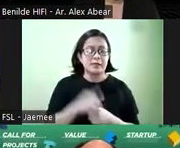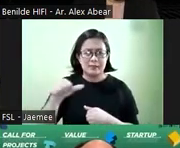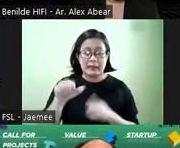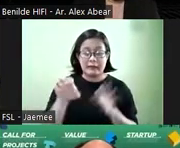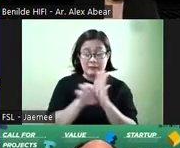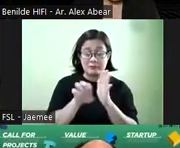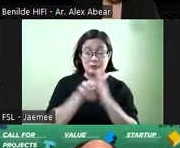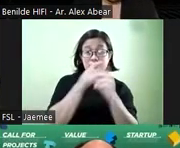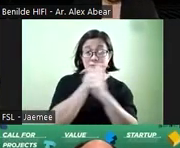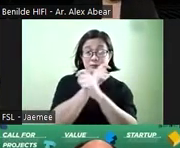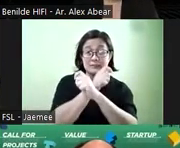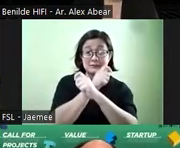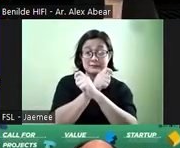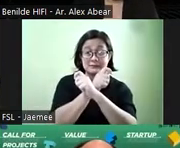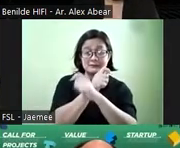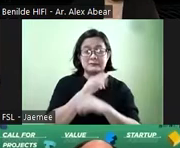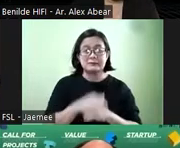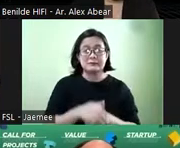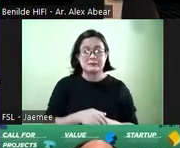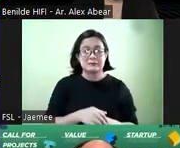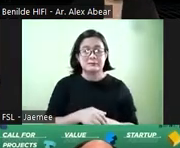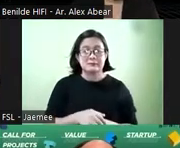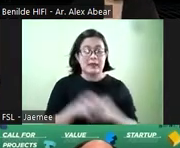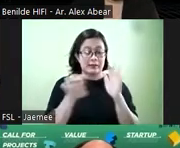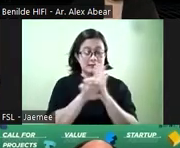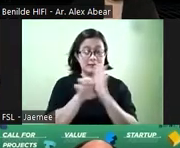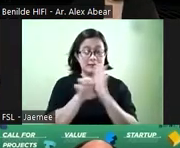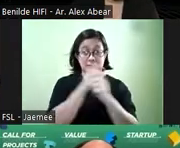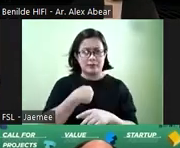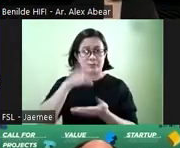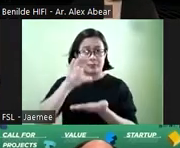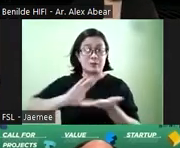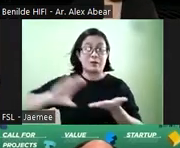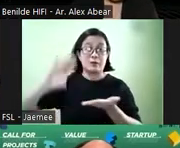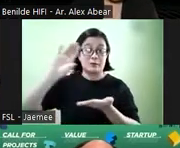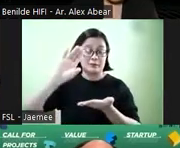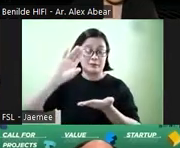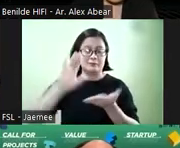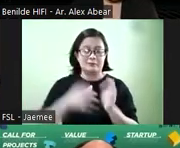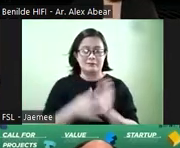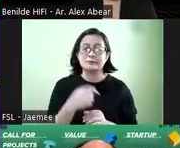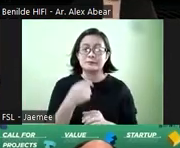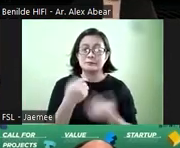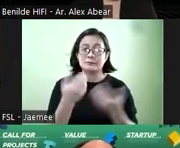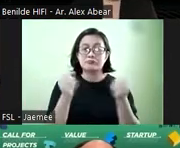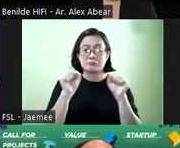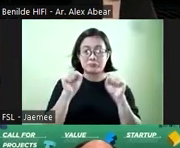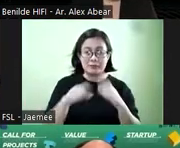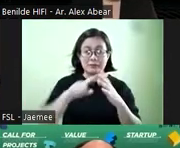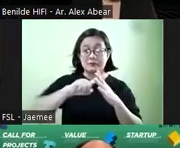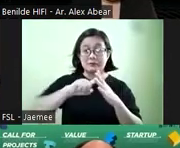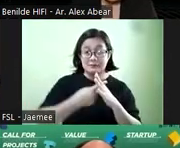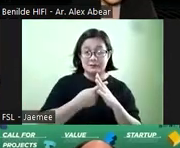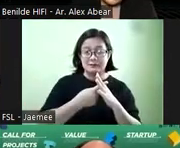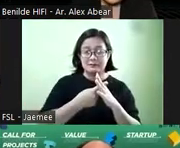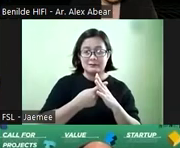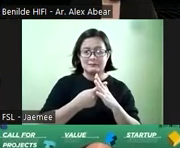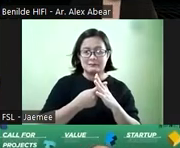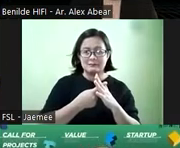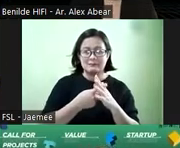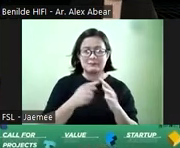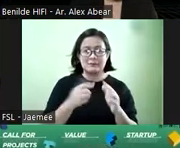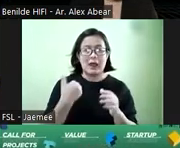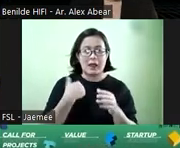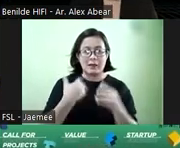thesis, no? So for example, this is my thesis when I was in college. Basically what Amy Hoy said, start with this, no? So we add